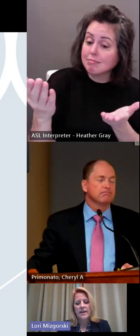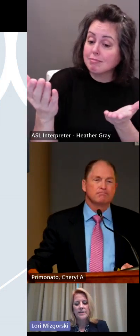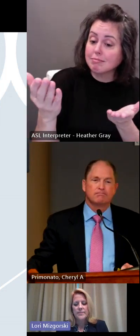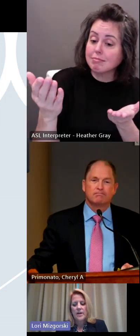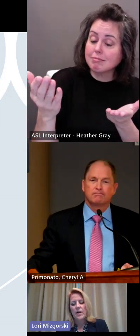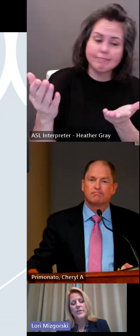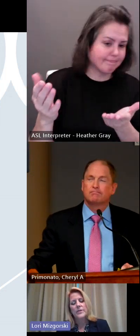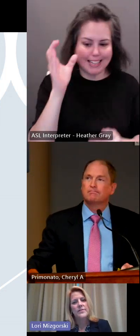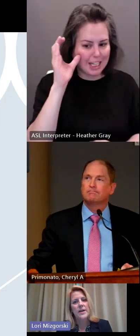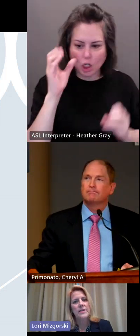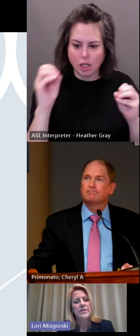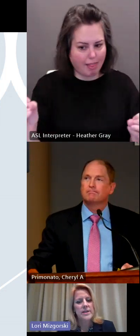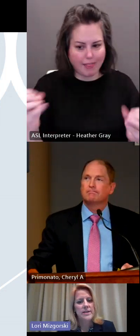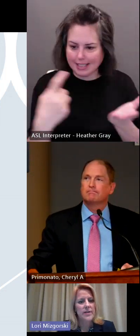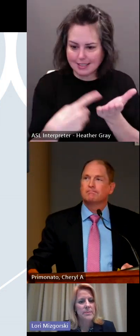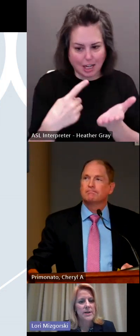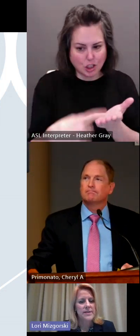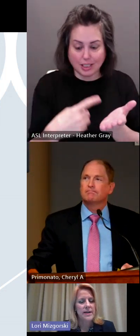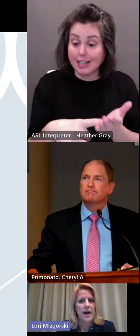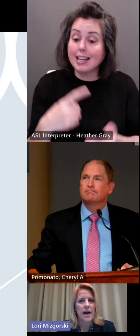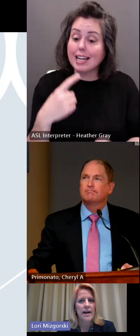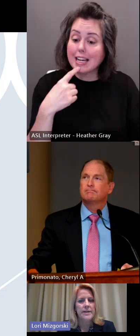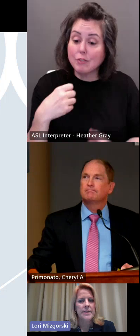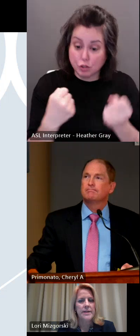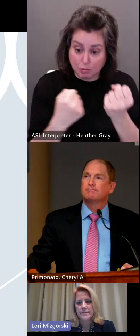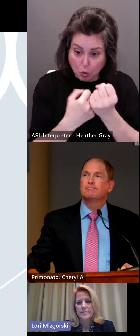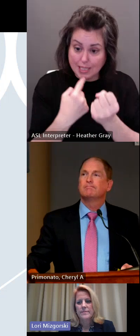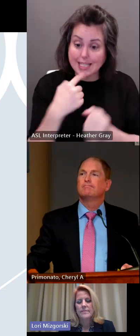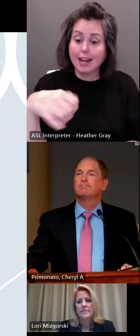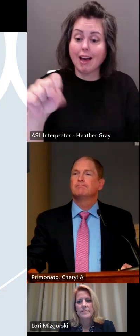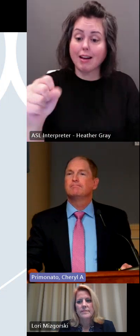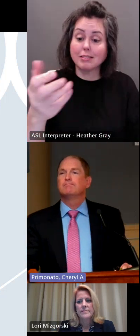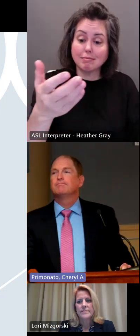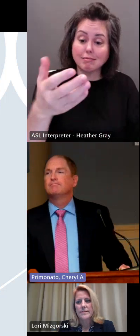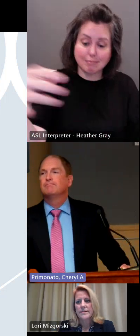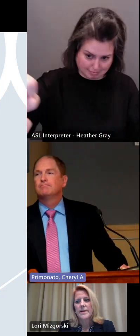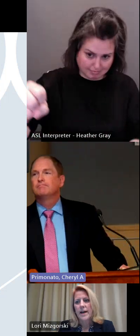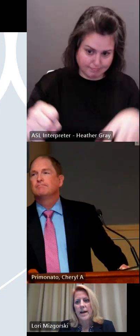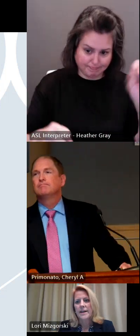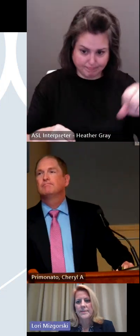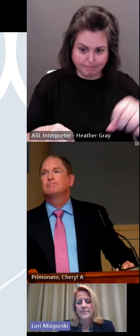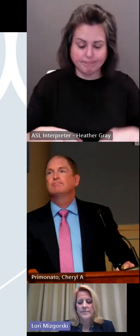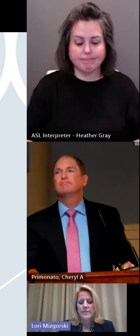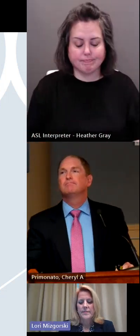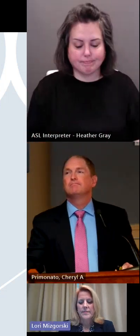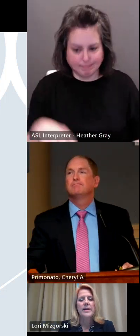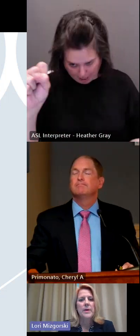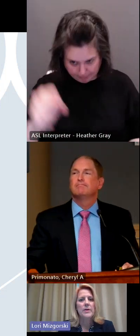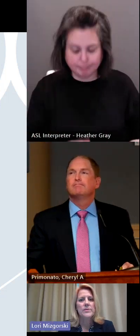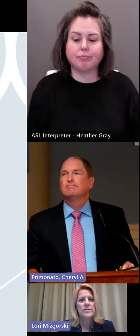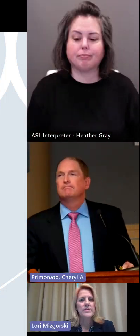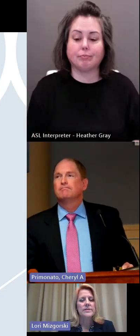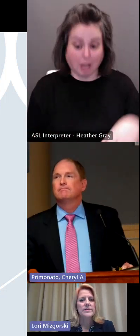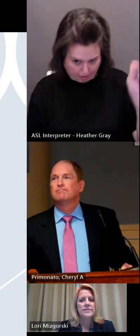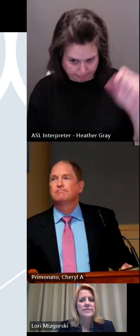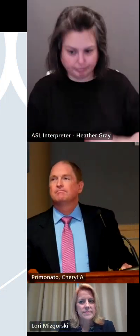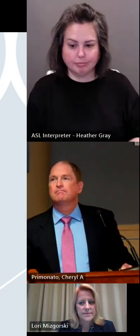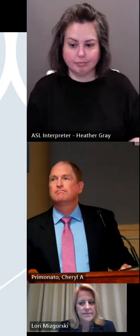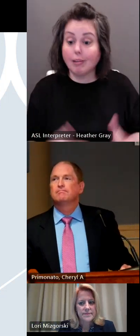Hearing none. All those in favor signify by saying aye. Aye. Aye. Aye. Any